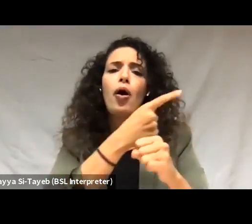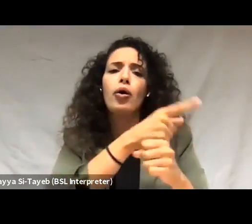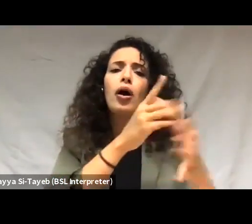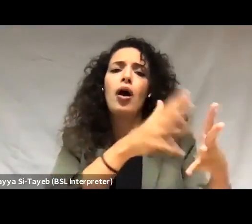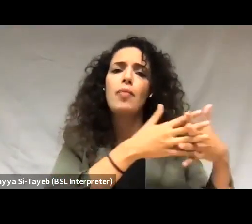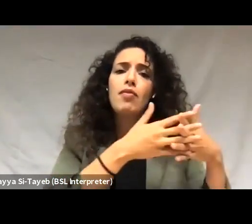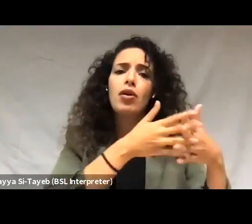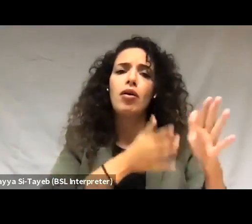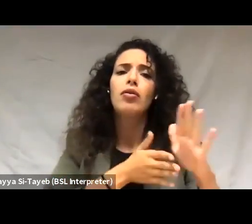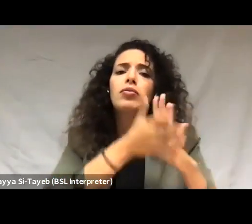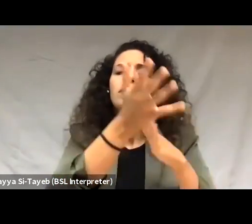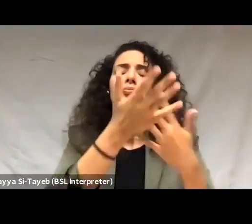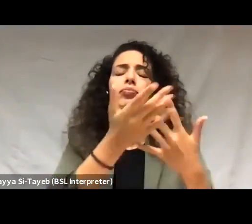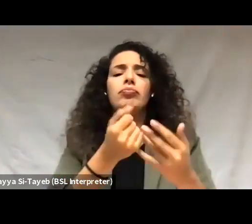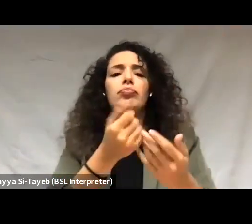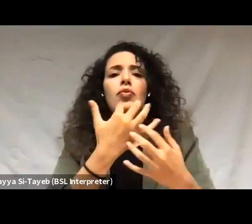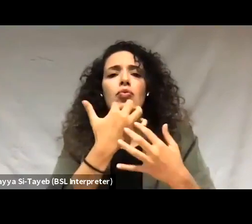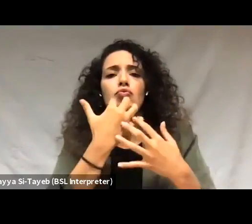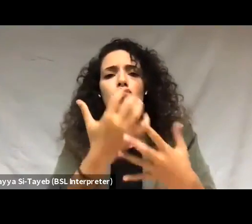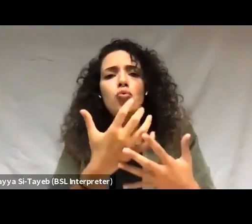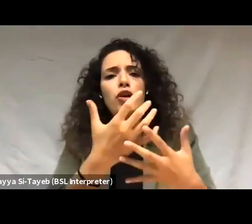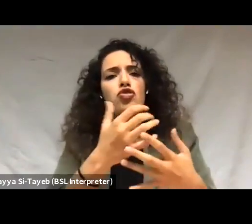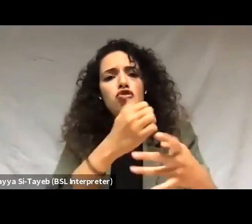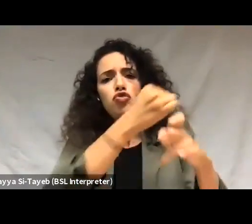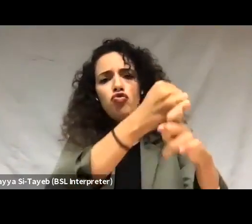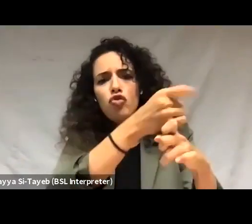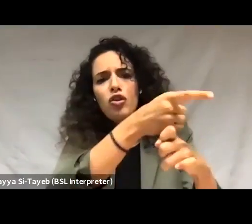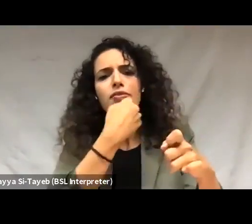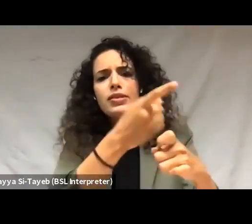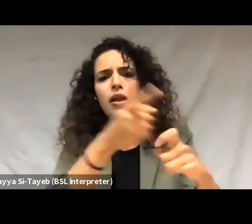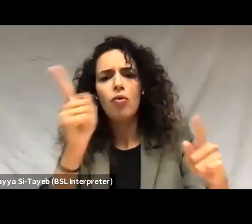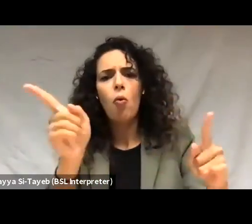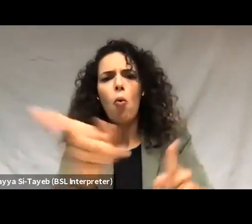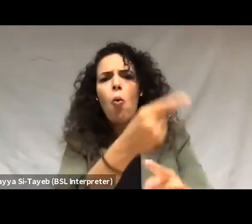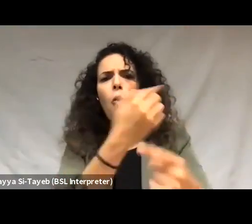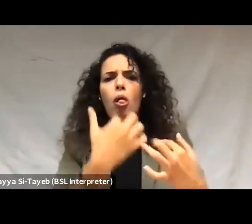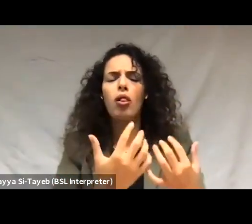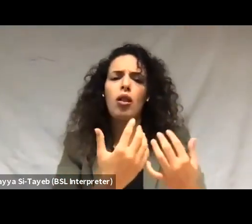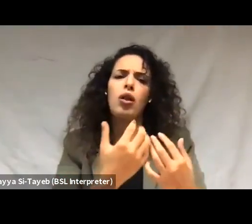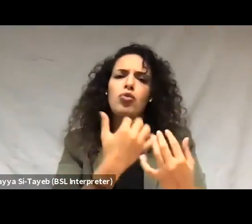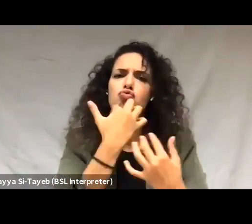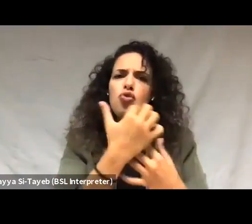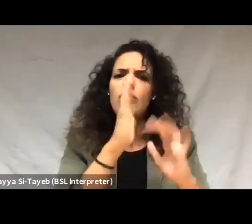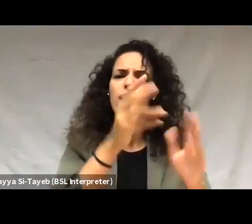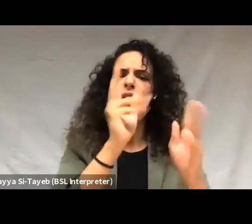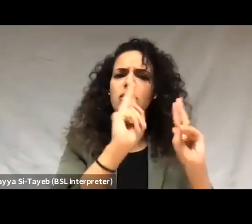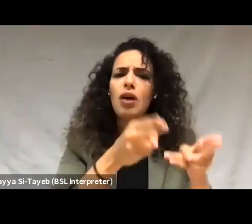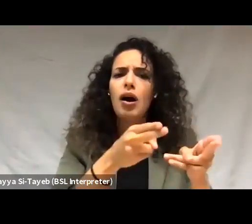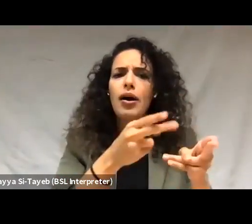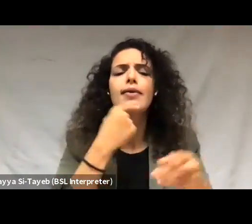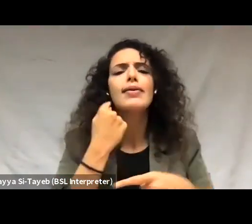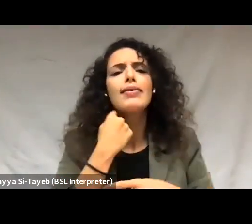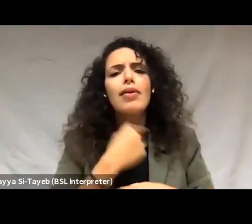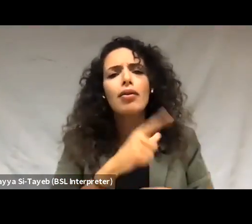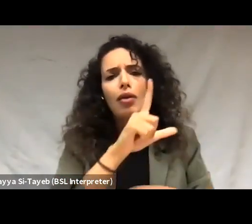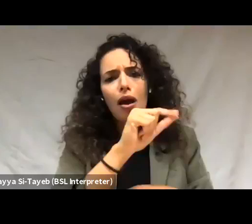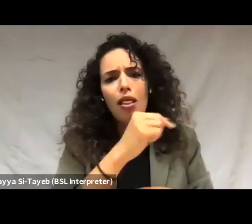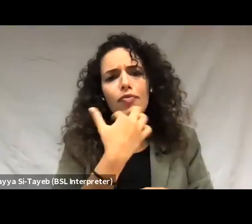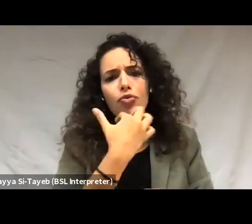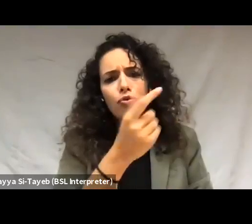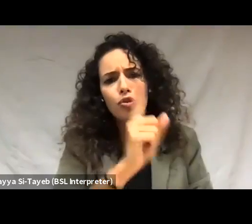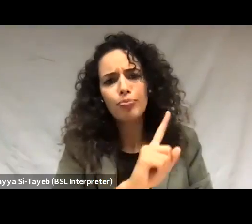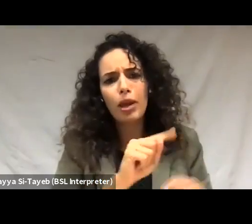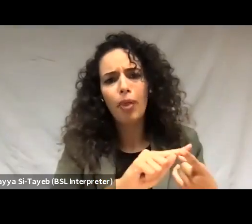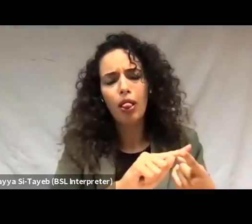and shouted, "All Jews must die," and murdered, I think it was 11 Jewish worshippers. The other took place in Melbourne a